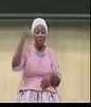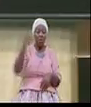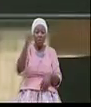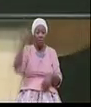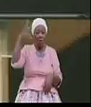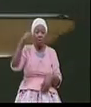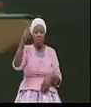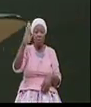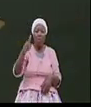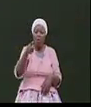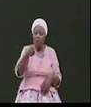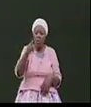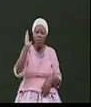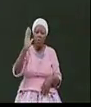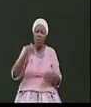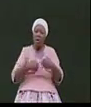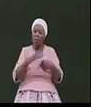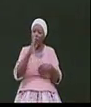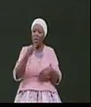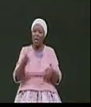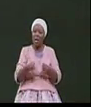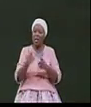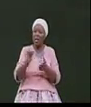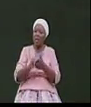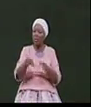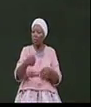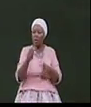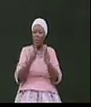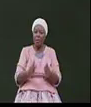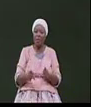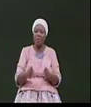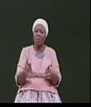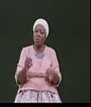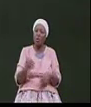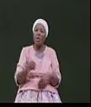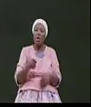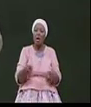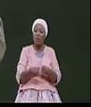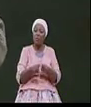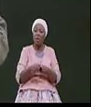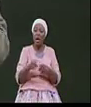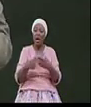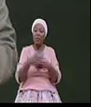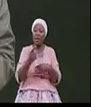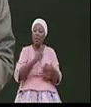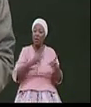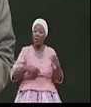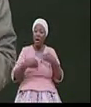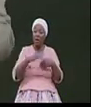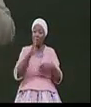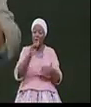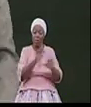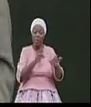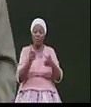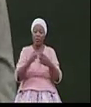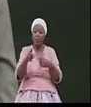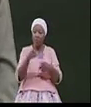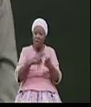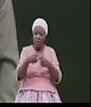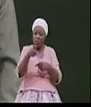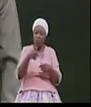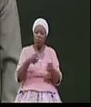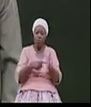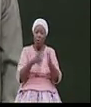have been like that other person. So, even after the Lord has been merciful to you, you show mercy, and